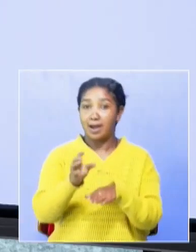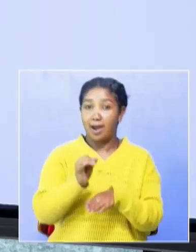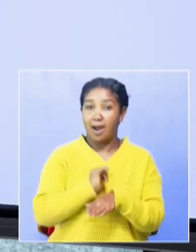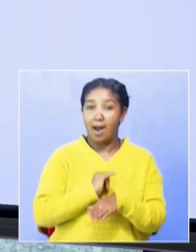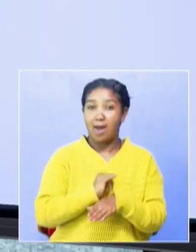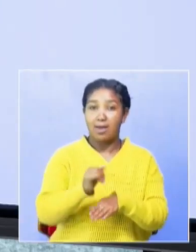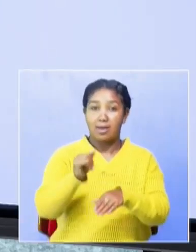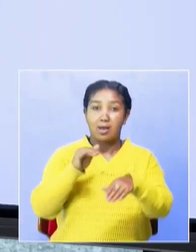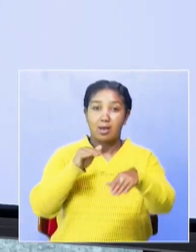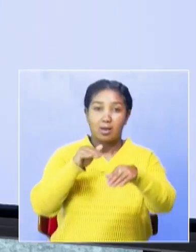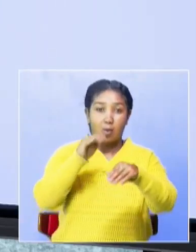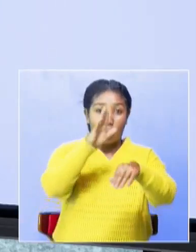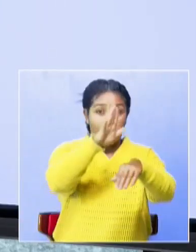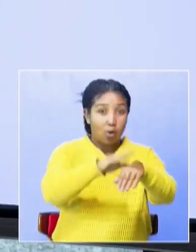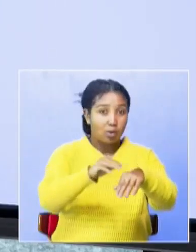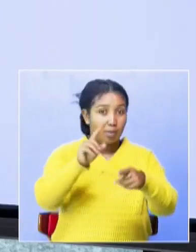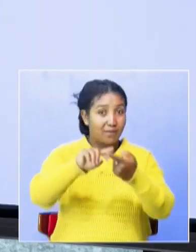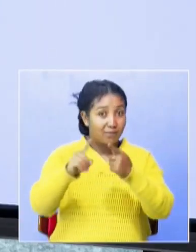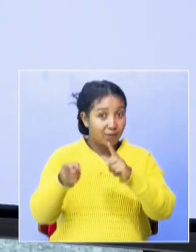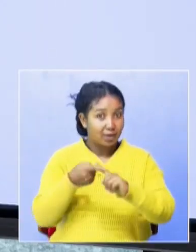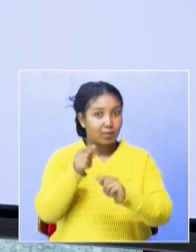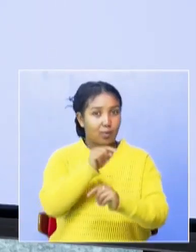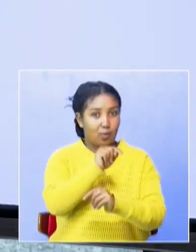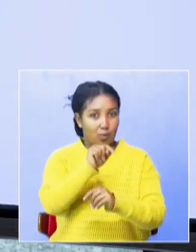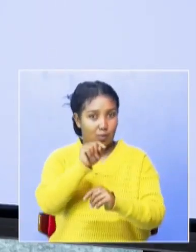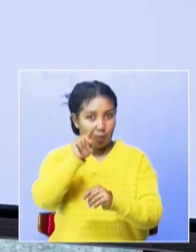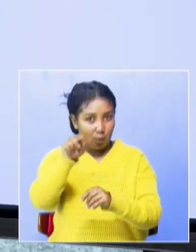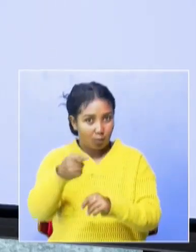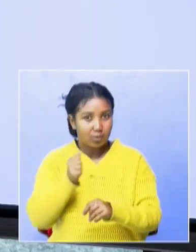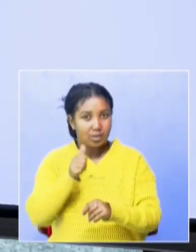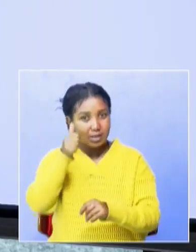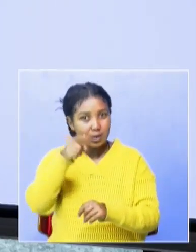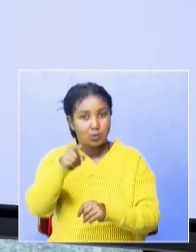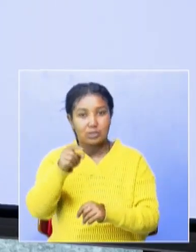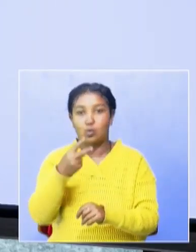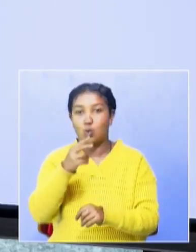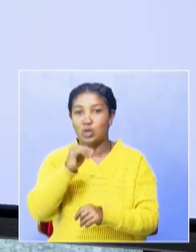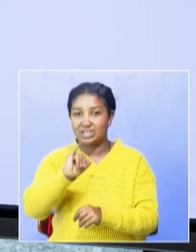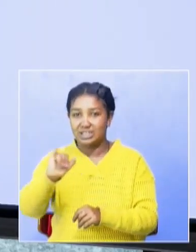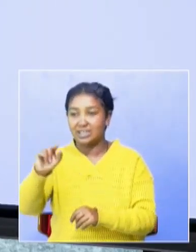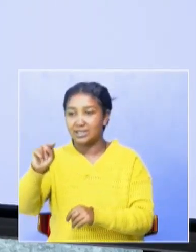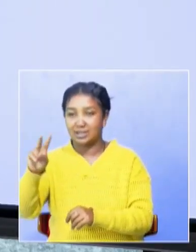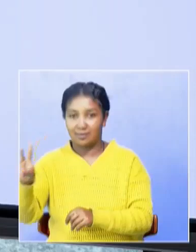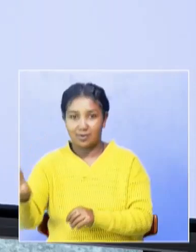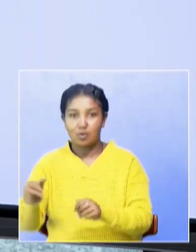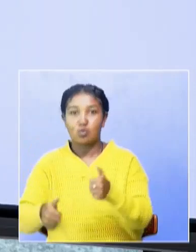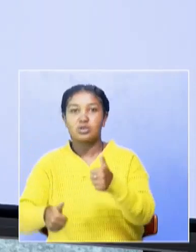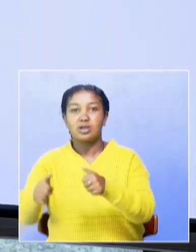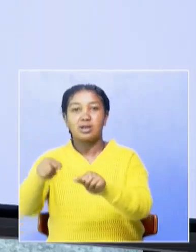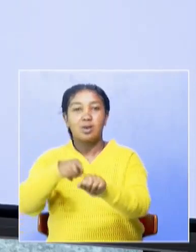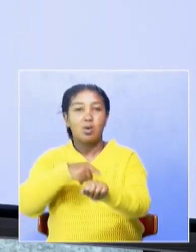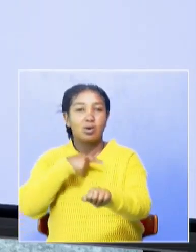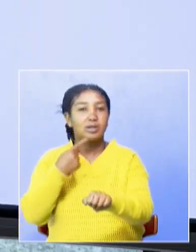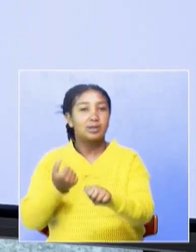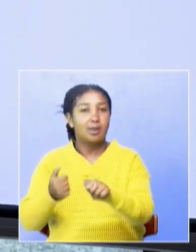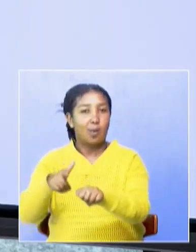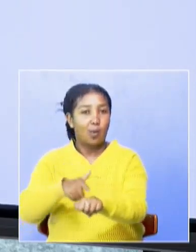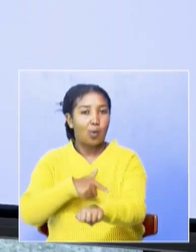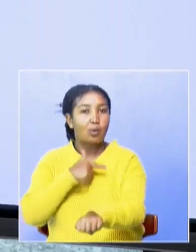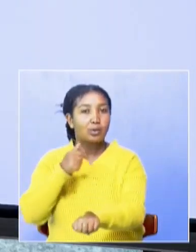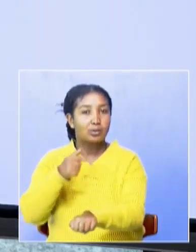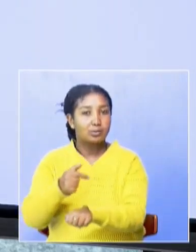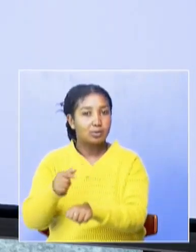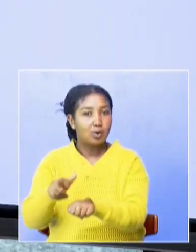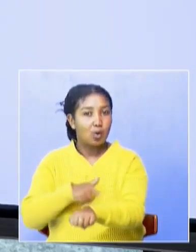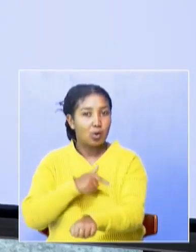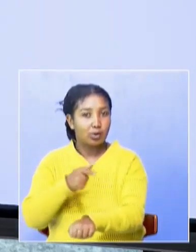I called my friend, he was watching TV. Which one is long action? Here,